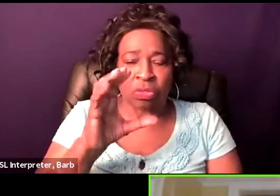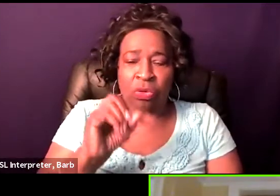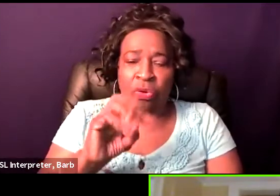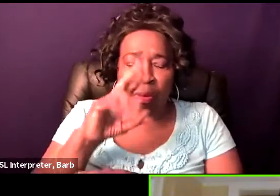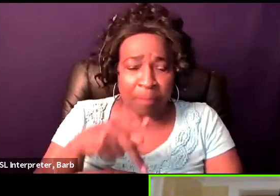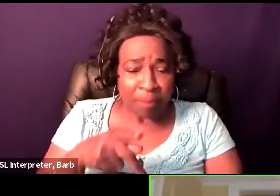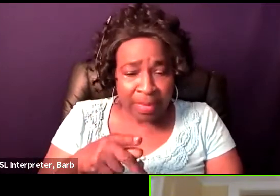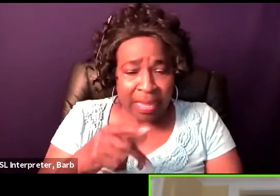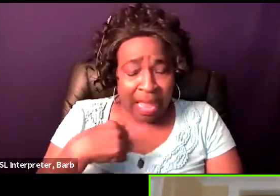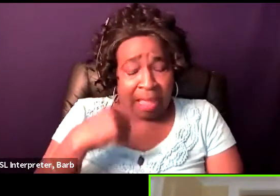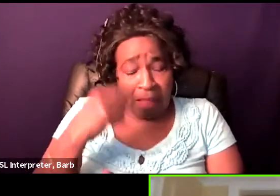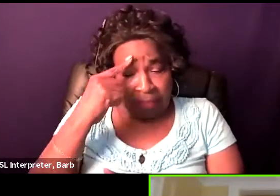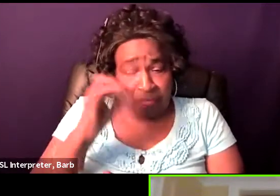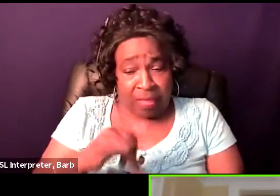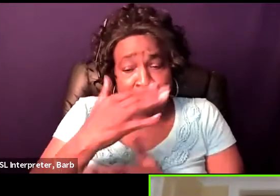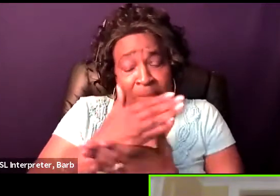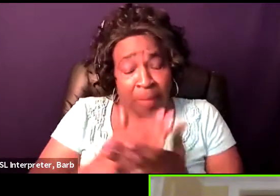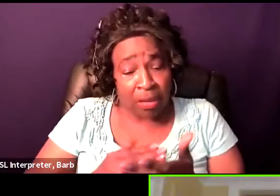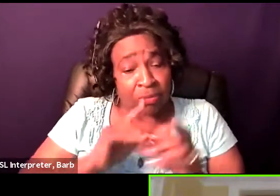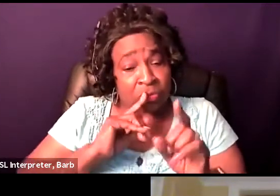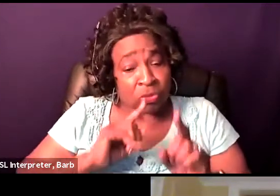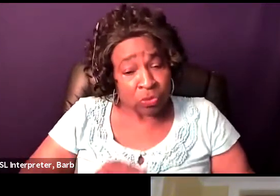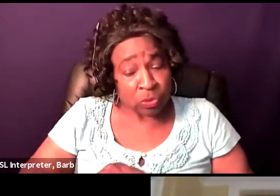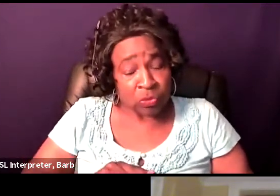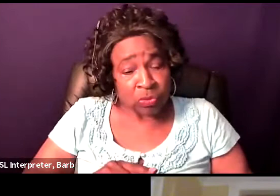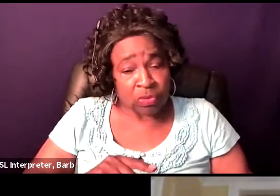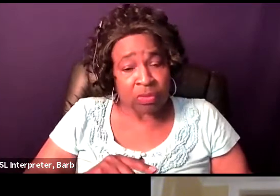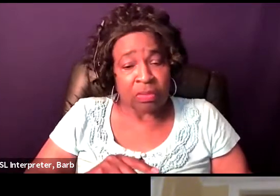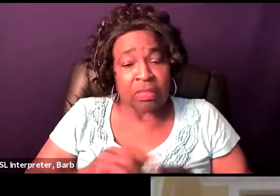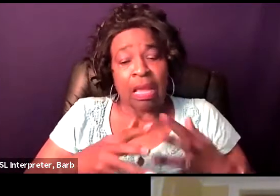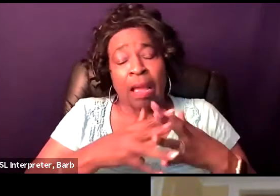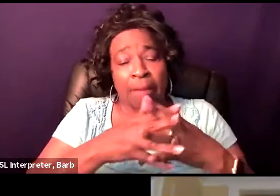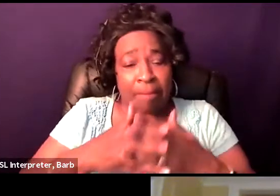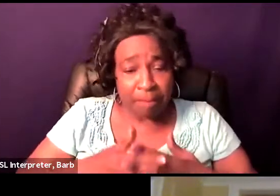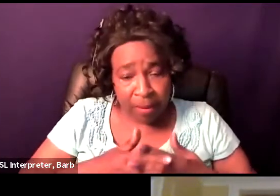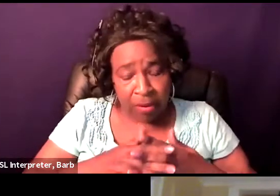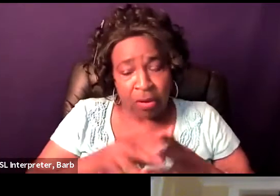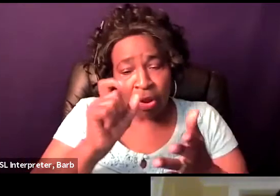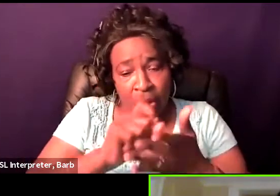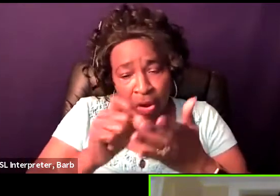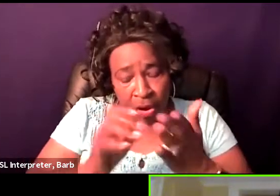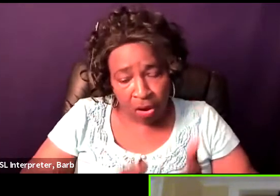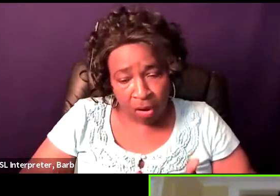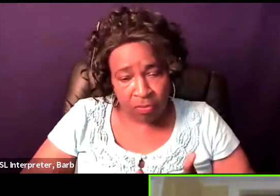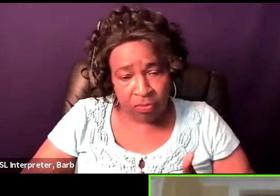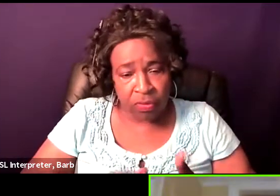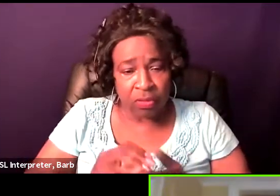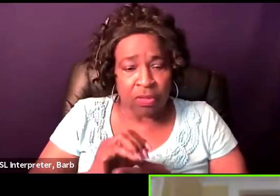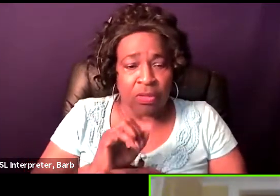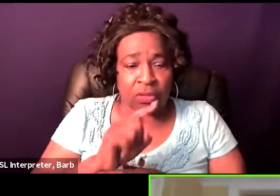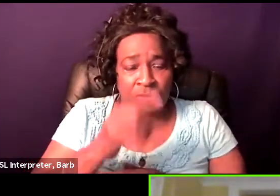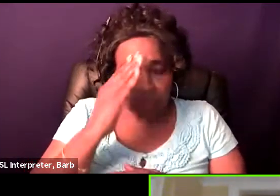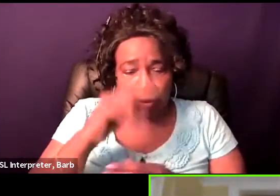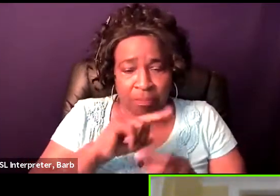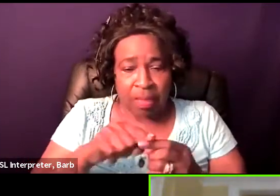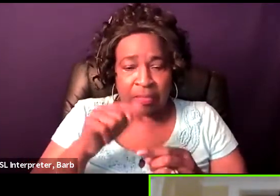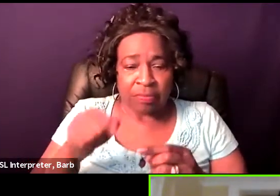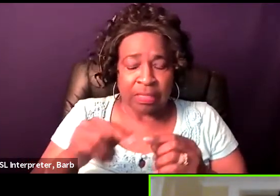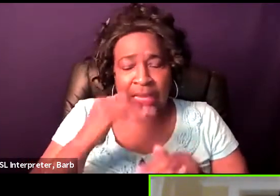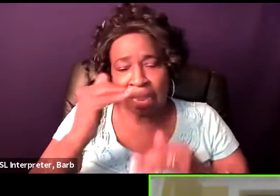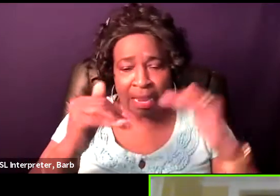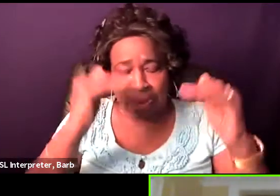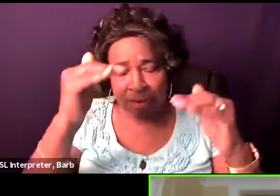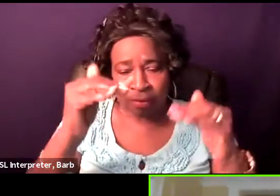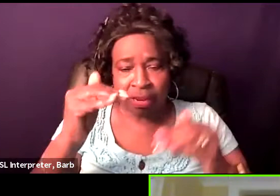I think that's part of the solution of like yeah. American authors, because you know about this epistemological hierarchy of like knowledge